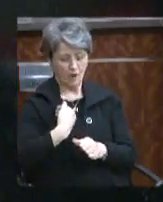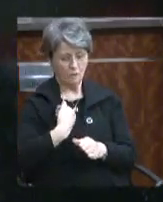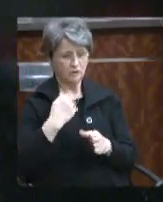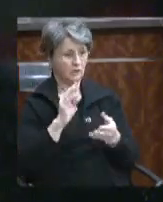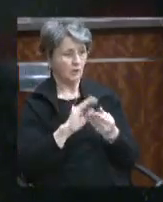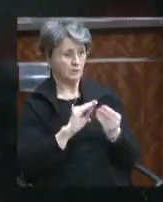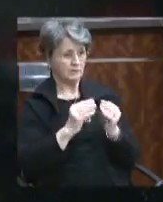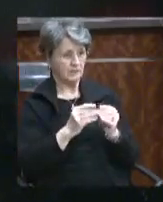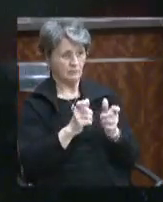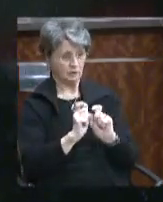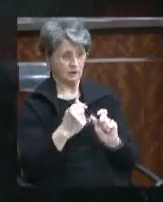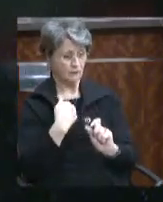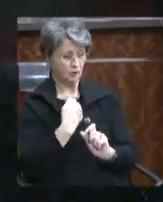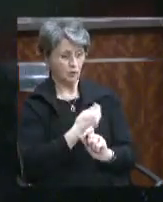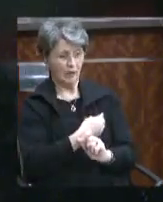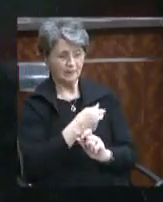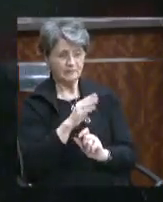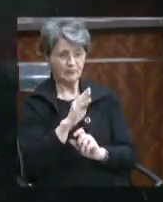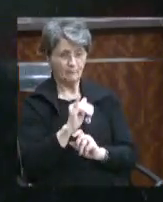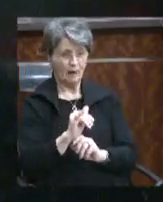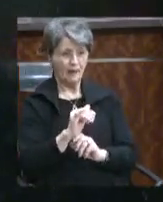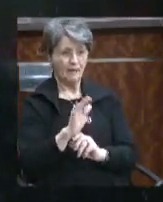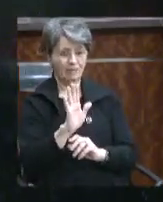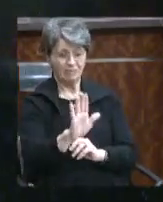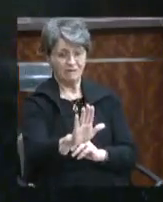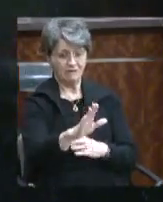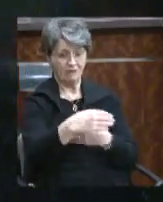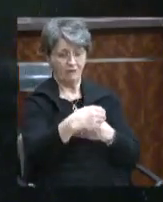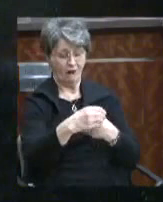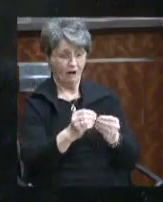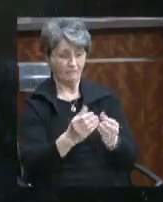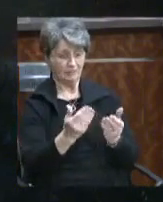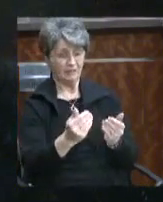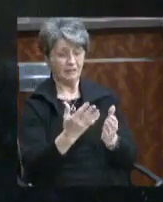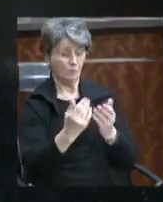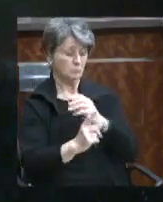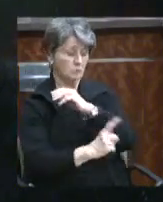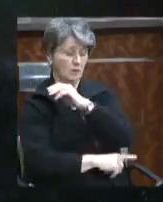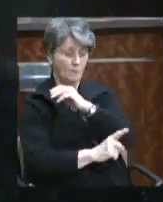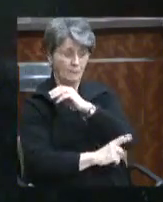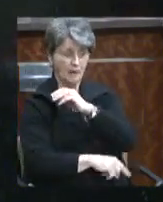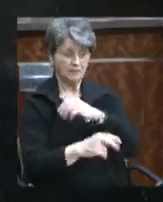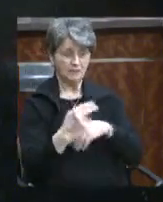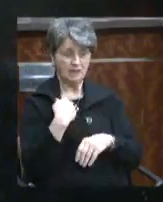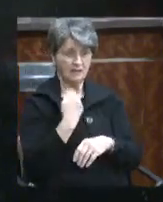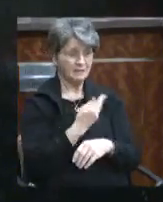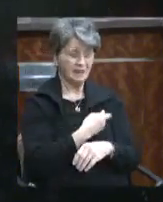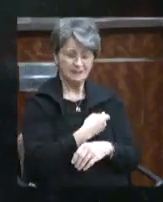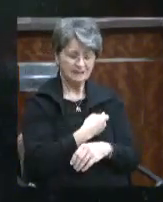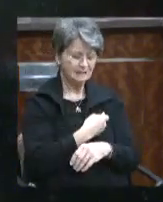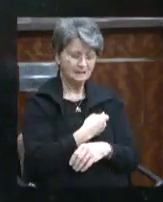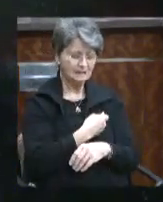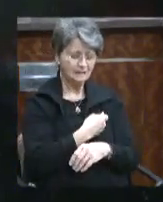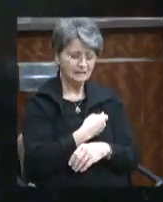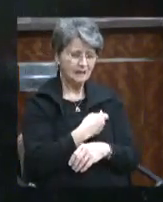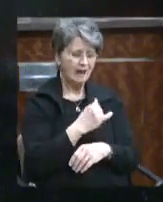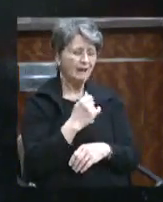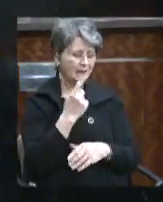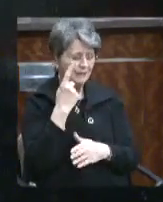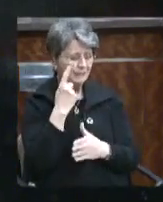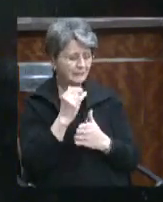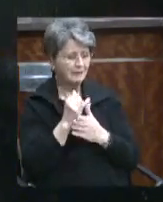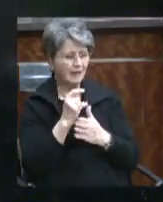by the comptroller's office, and now they want to penalize us. And I think there needs to be some kind of